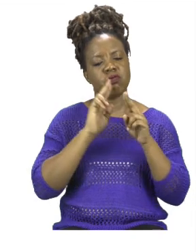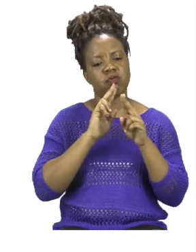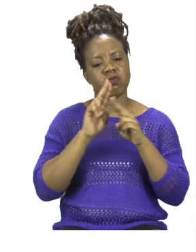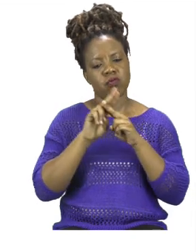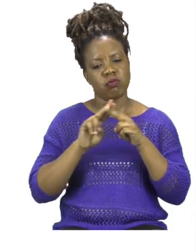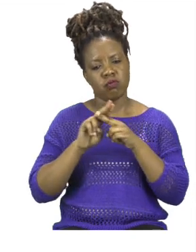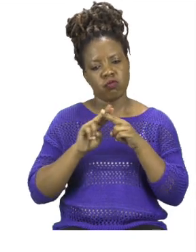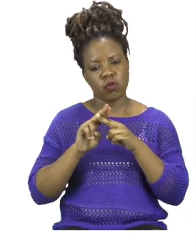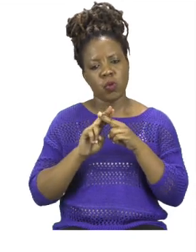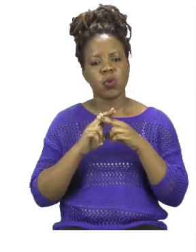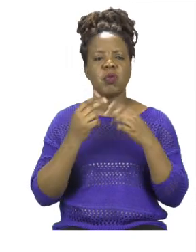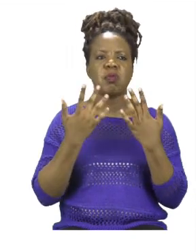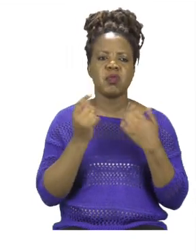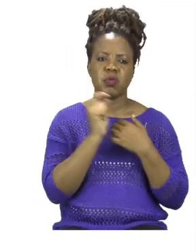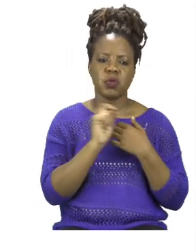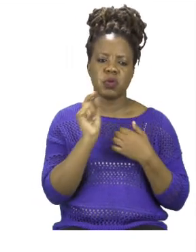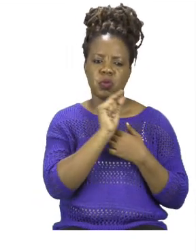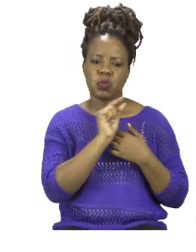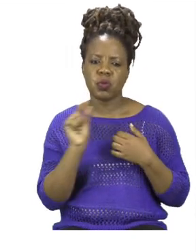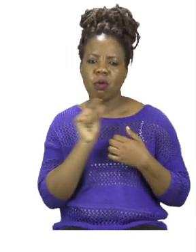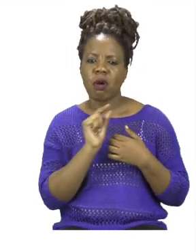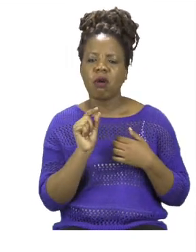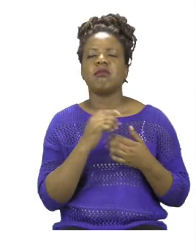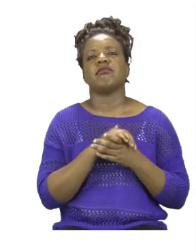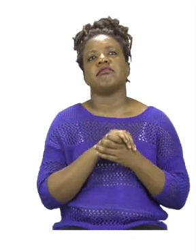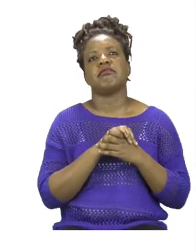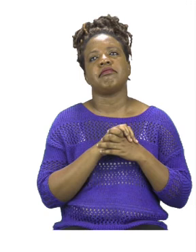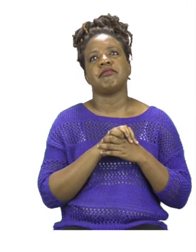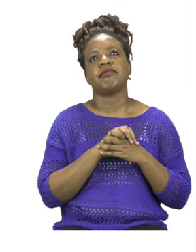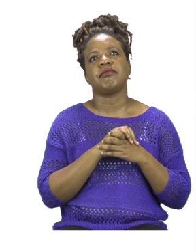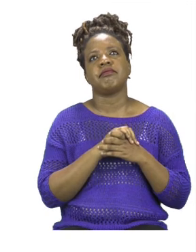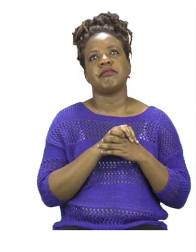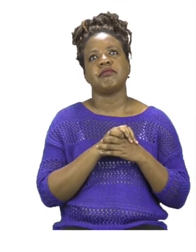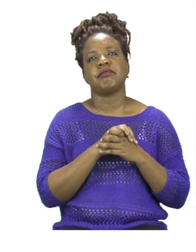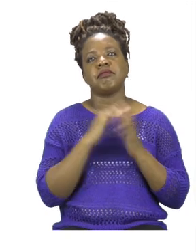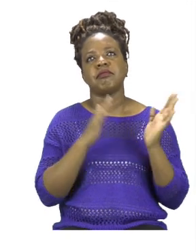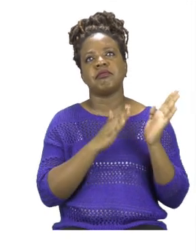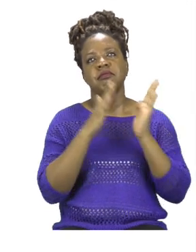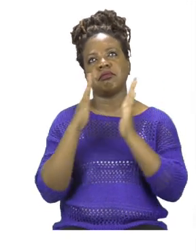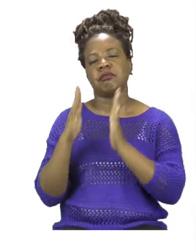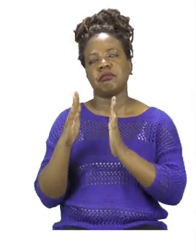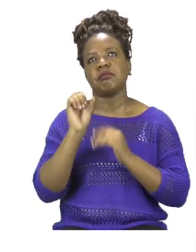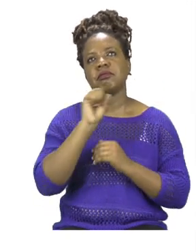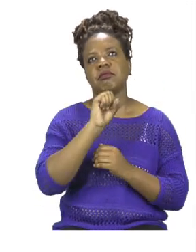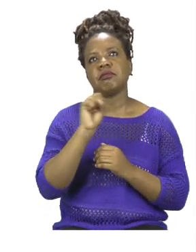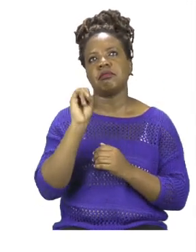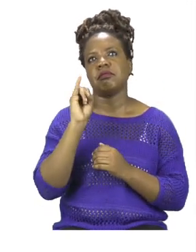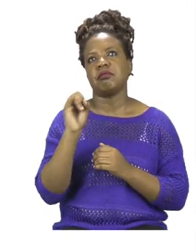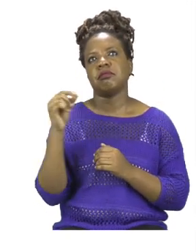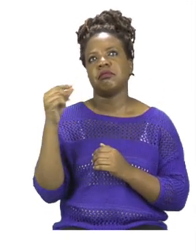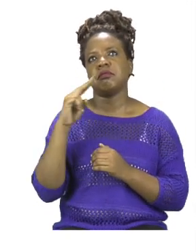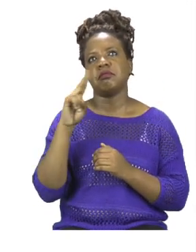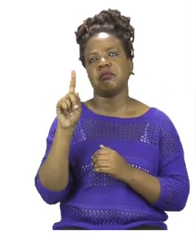the sentences that are related to these words. Let's now move on to our sight words. For